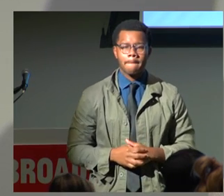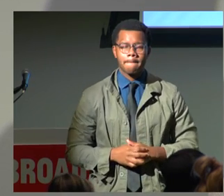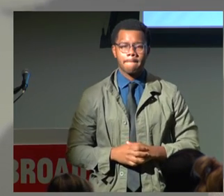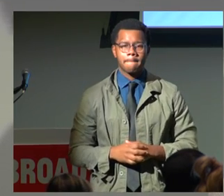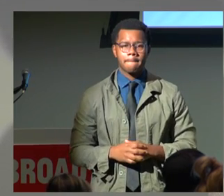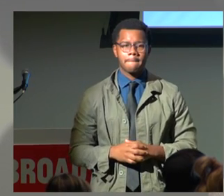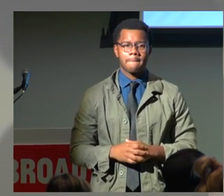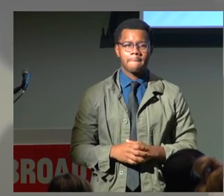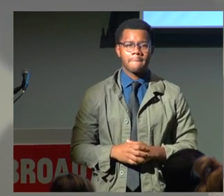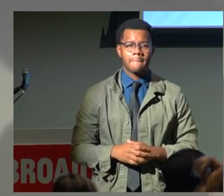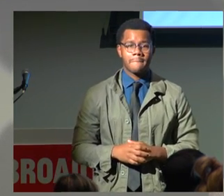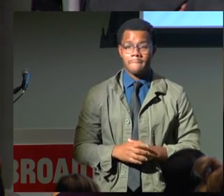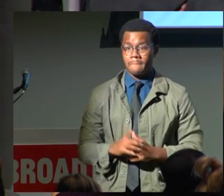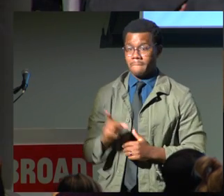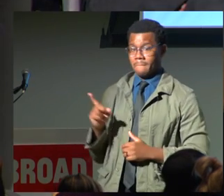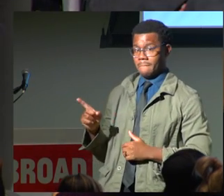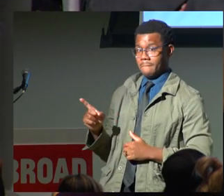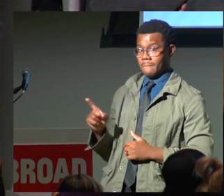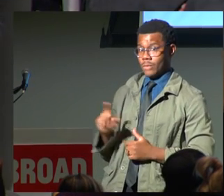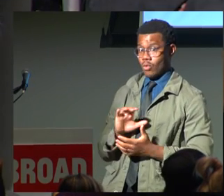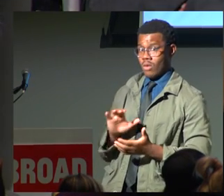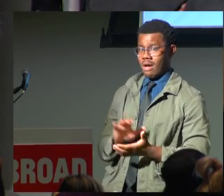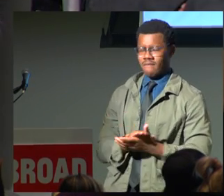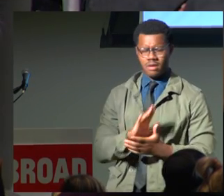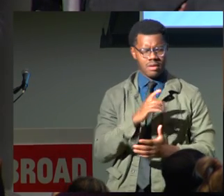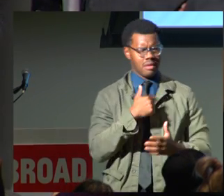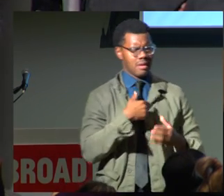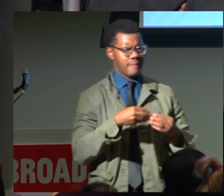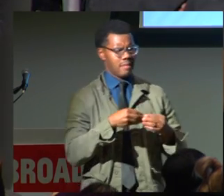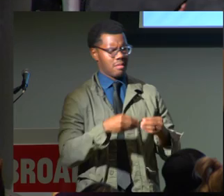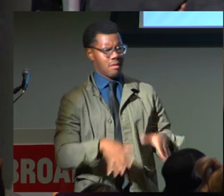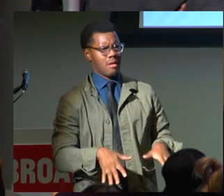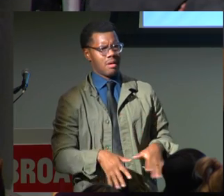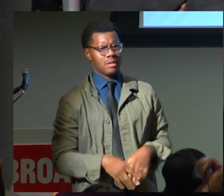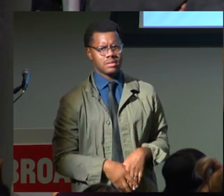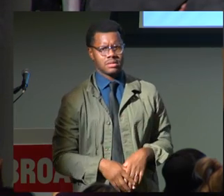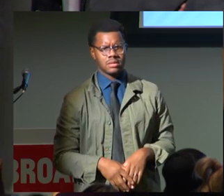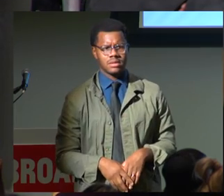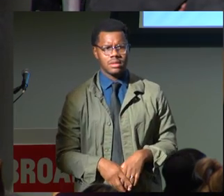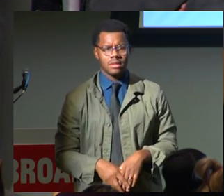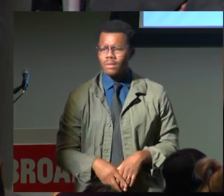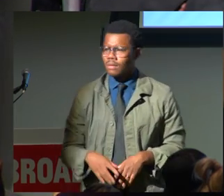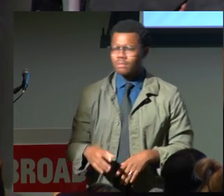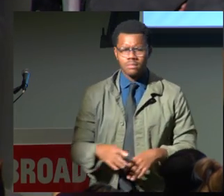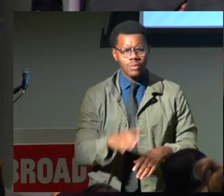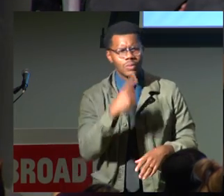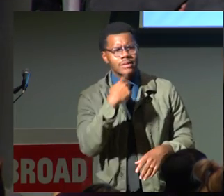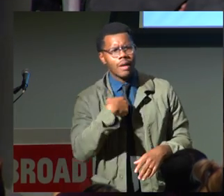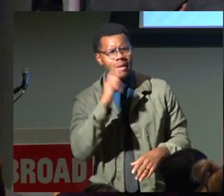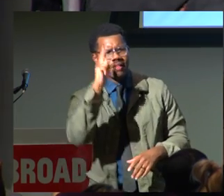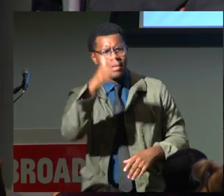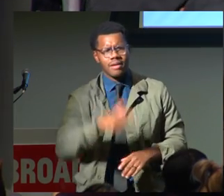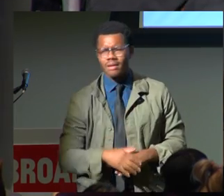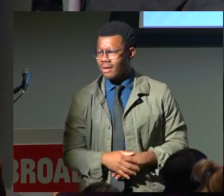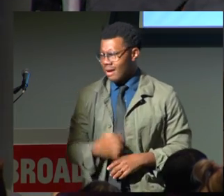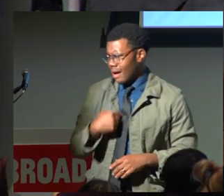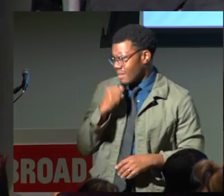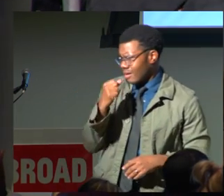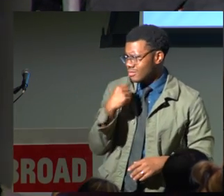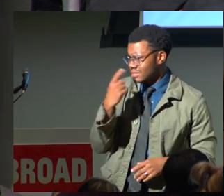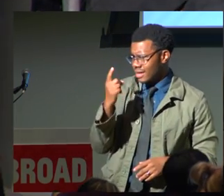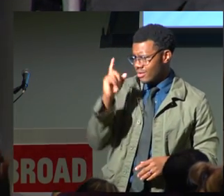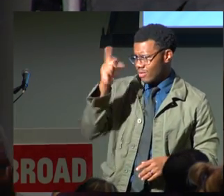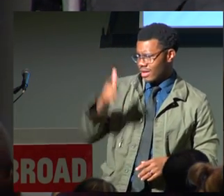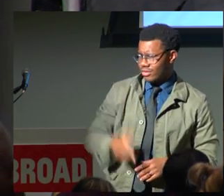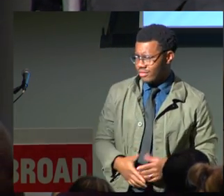That you lost me there. But it's like okay, you can tell me later, it's fine. I'm not going to tell you later. All I'm saying is the